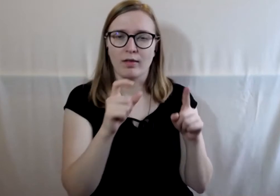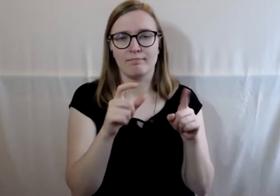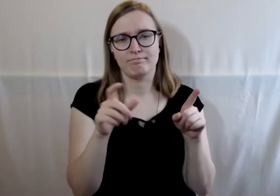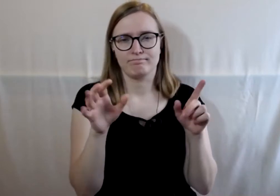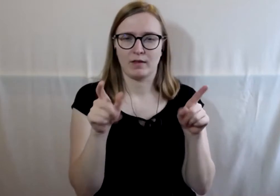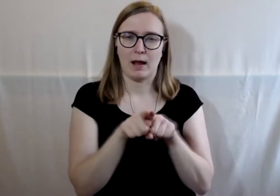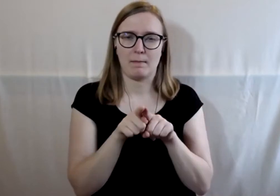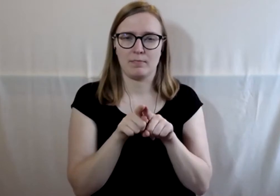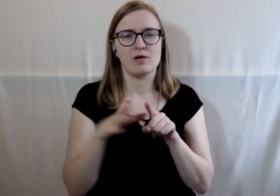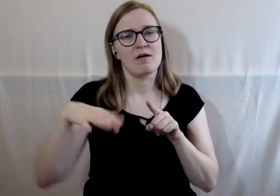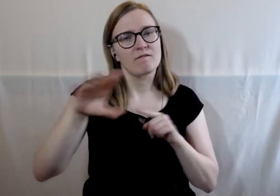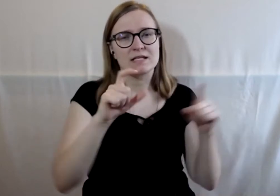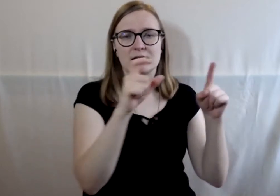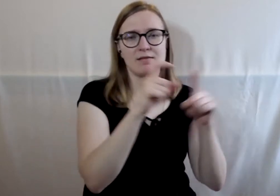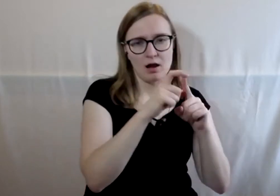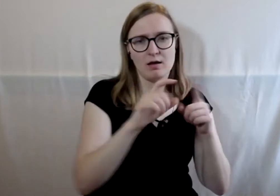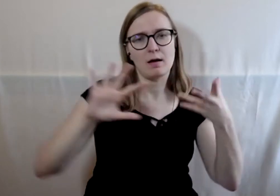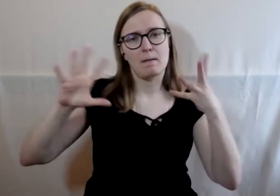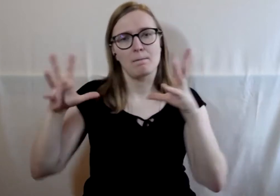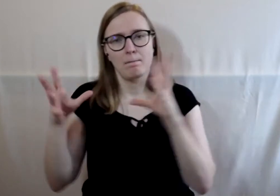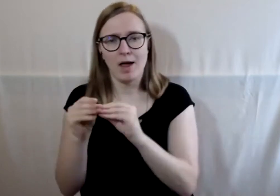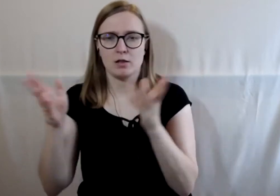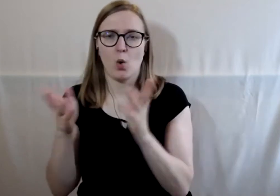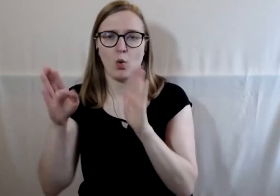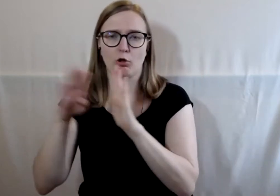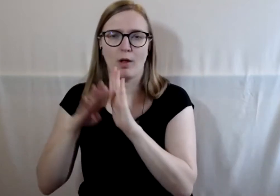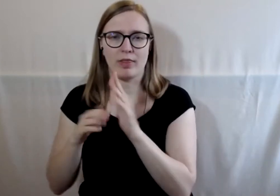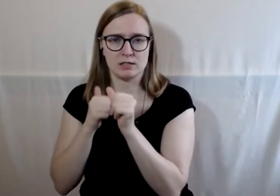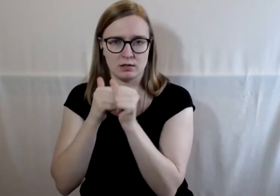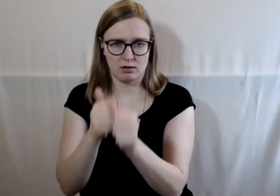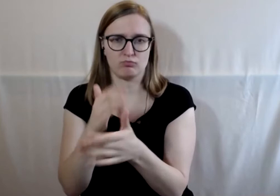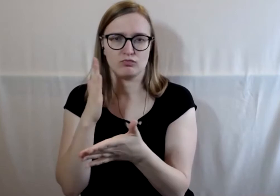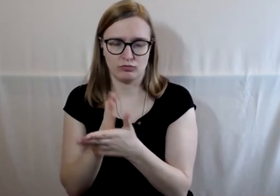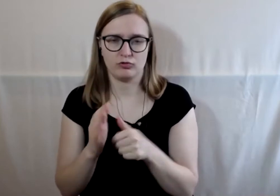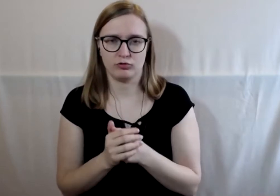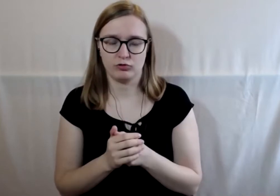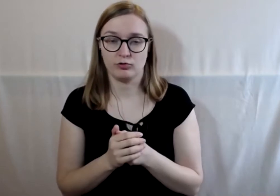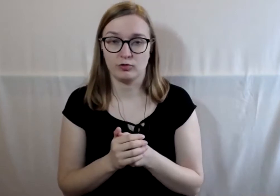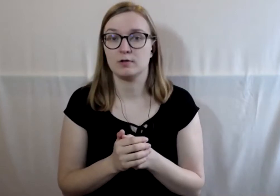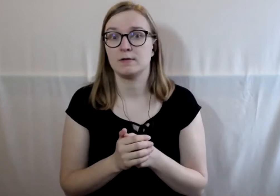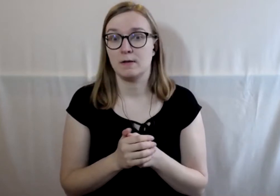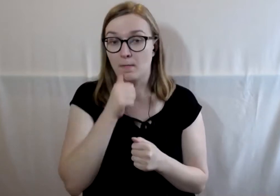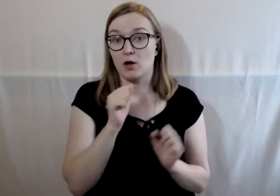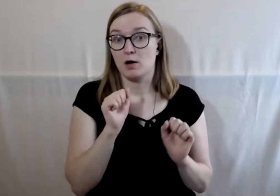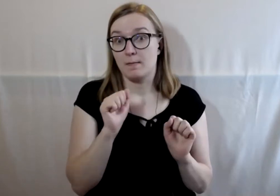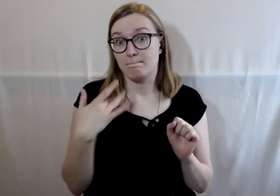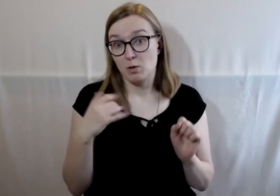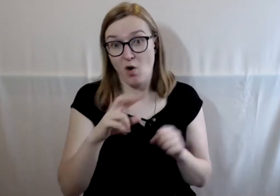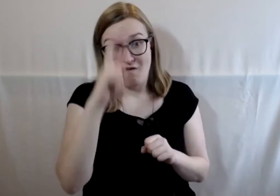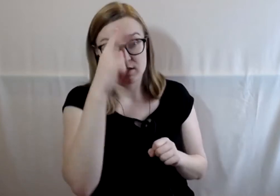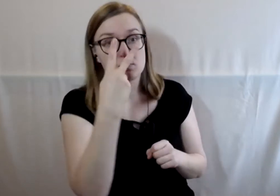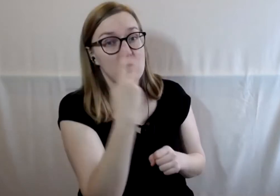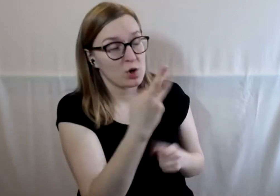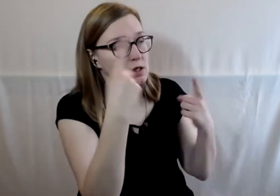every subject separate, we can just find really nice examples,